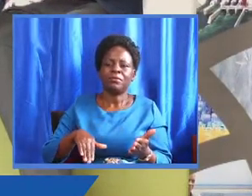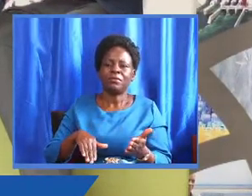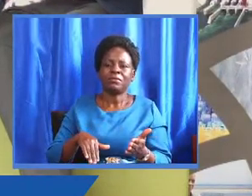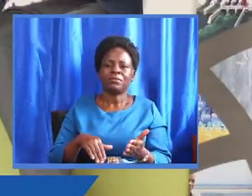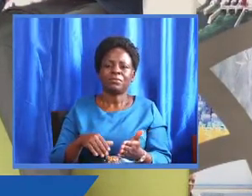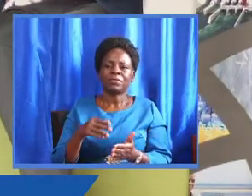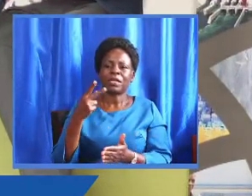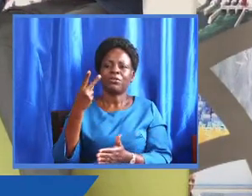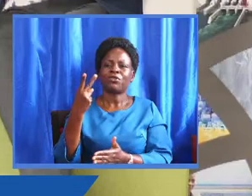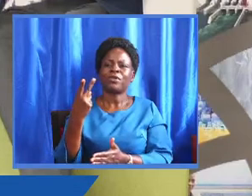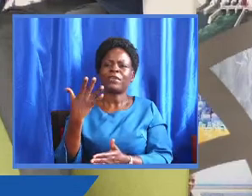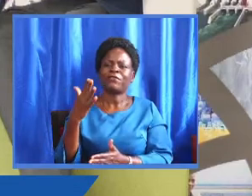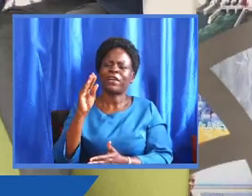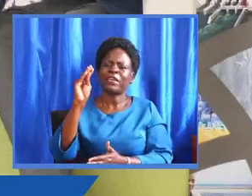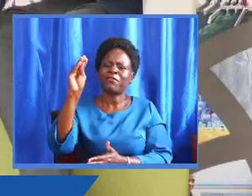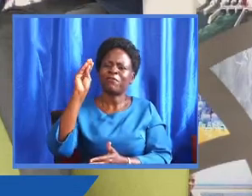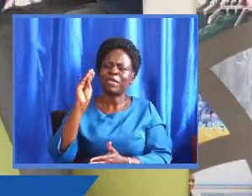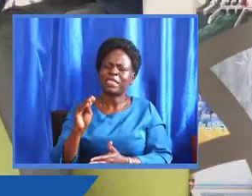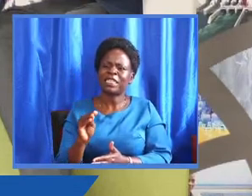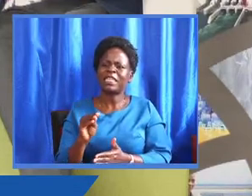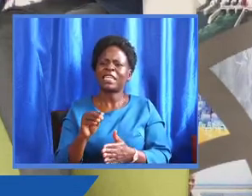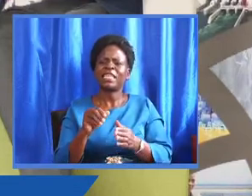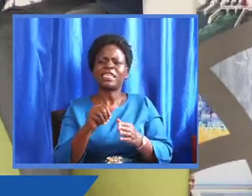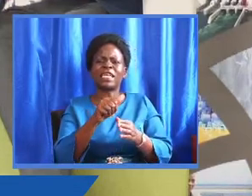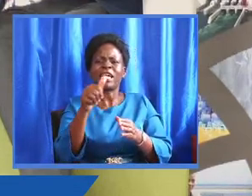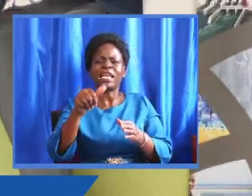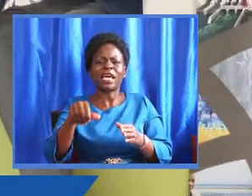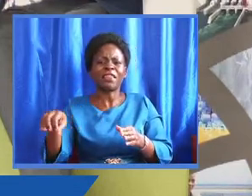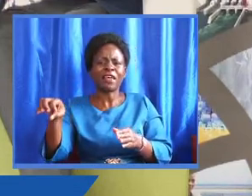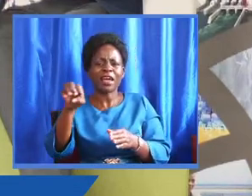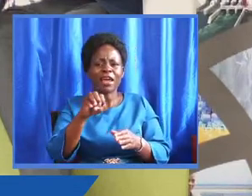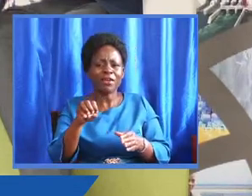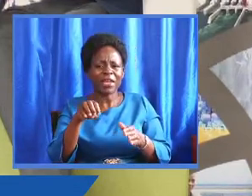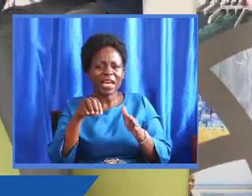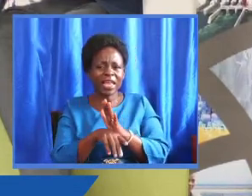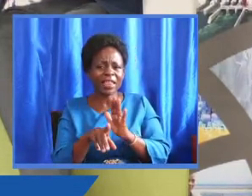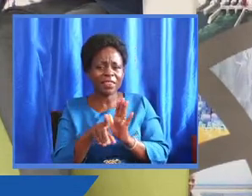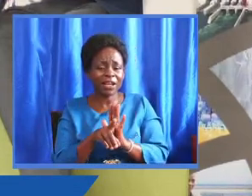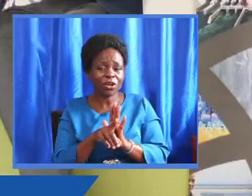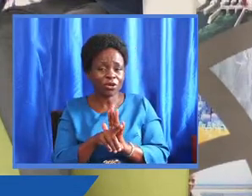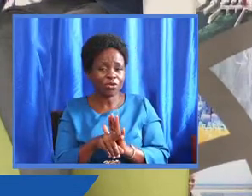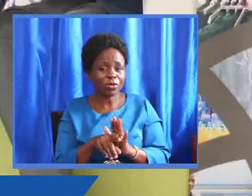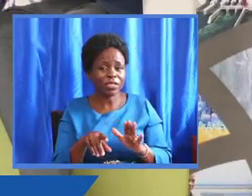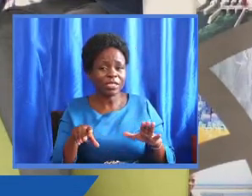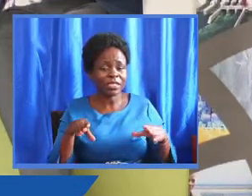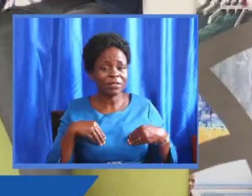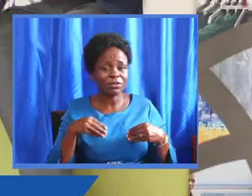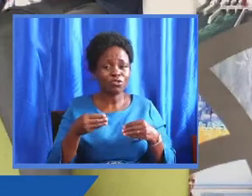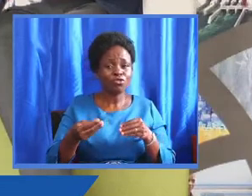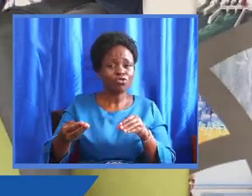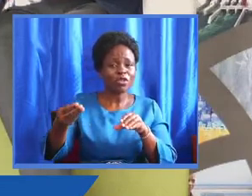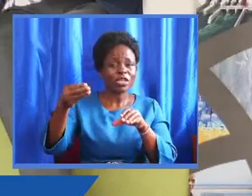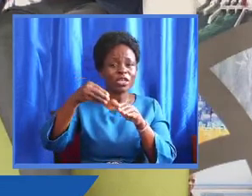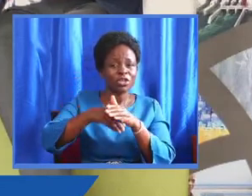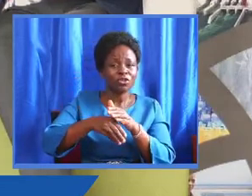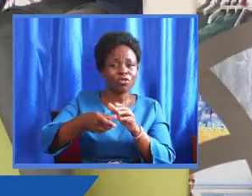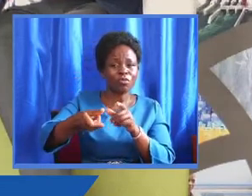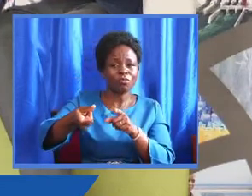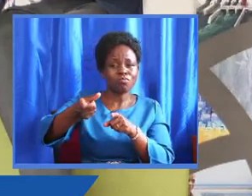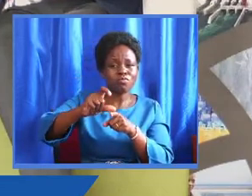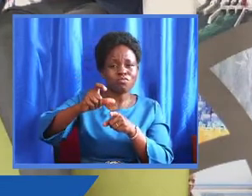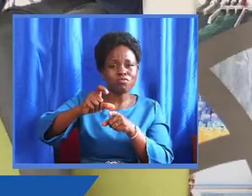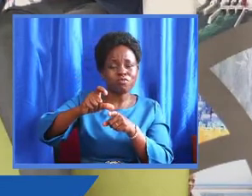that 25%, there is also another area still in the law which allows you to also include interest on